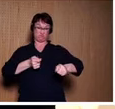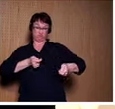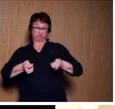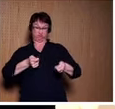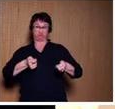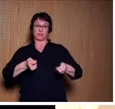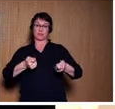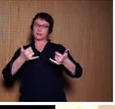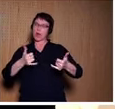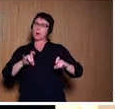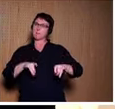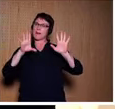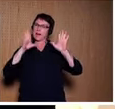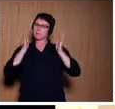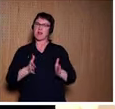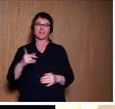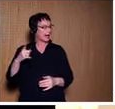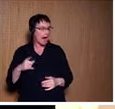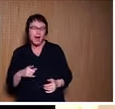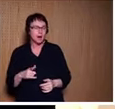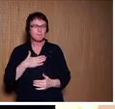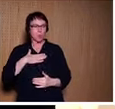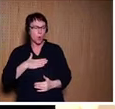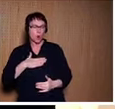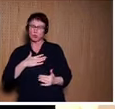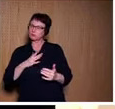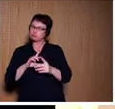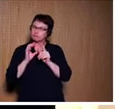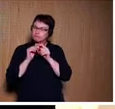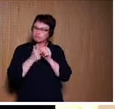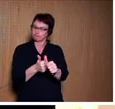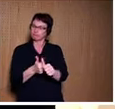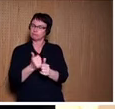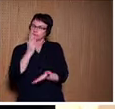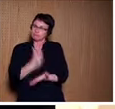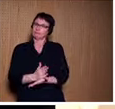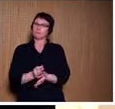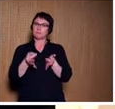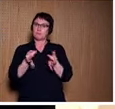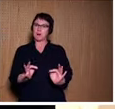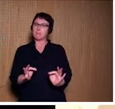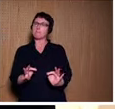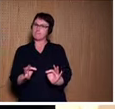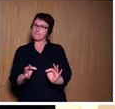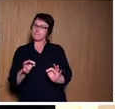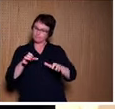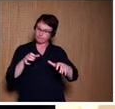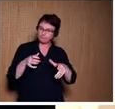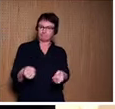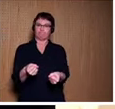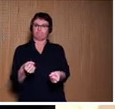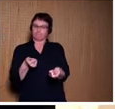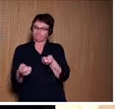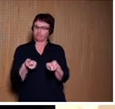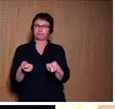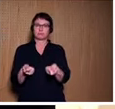as an institution and the gender binary upon which it depends, we can see